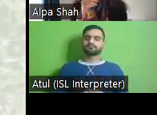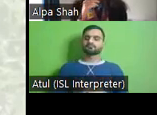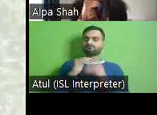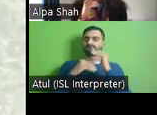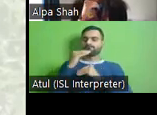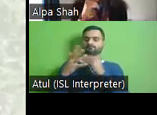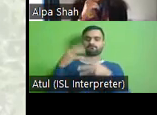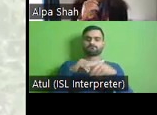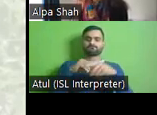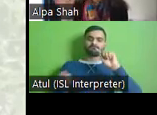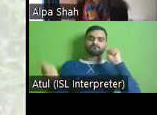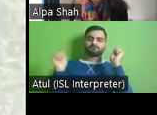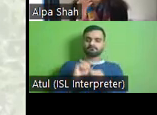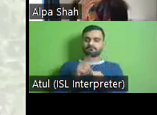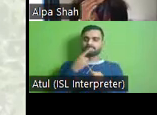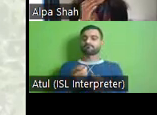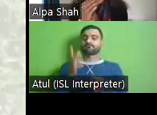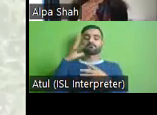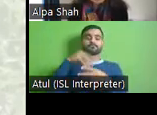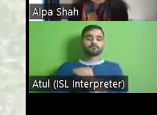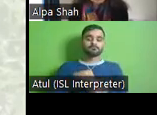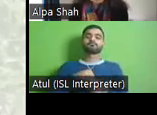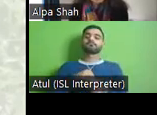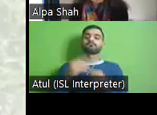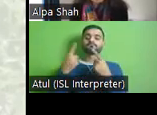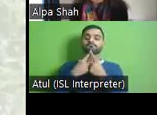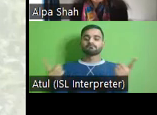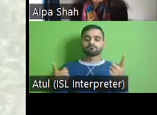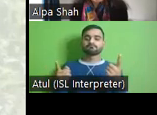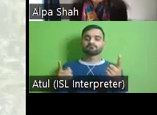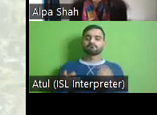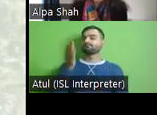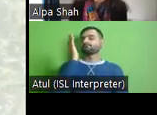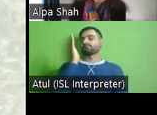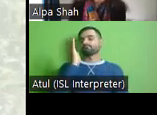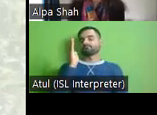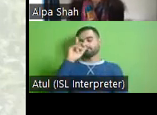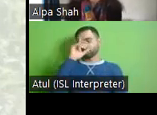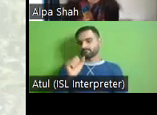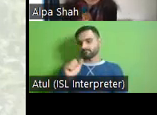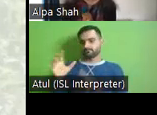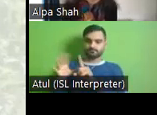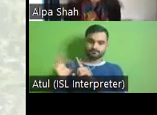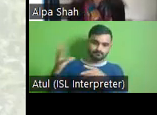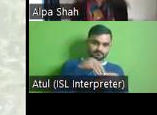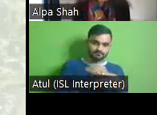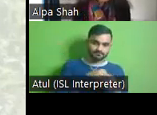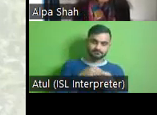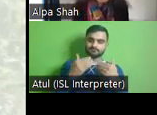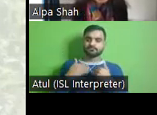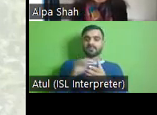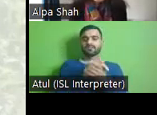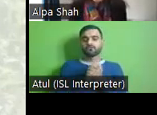Development and Change, which was actually an inaugural lecture for in memory of David Graeber, my friend